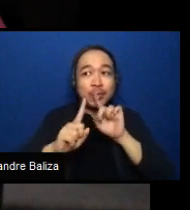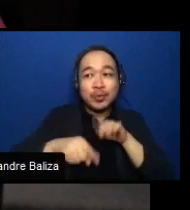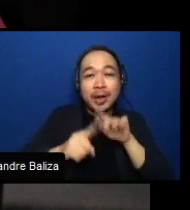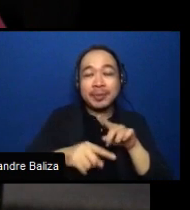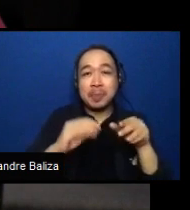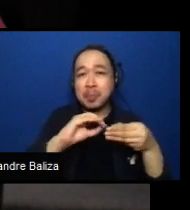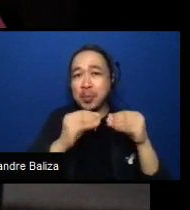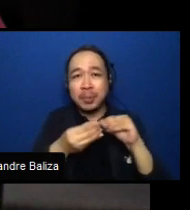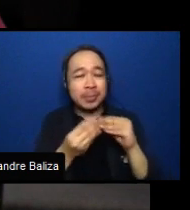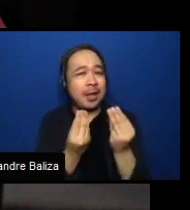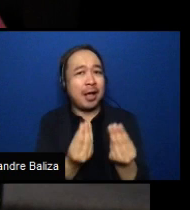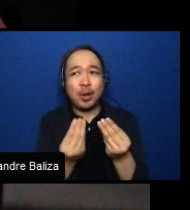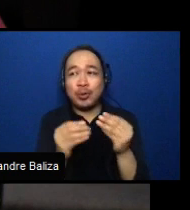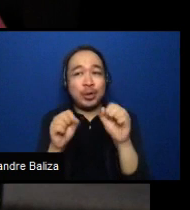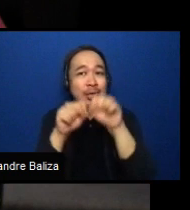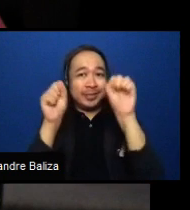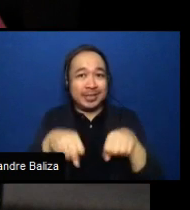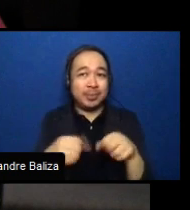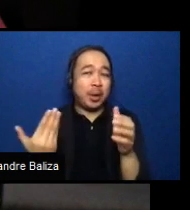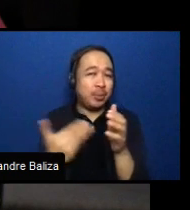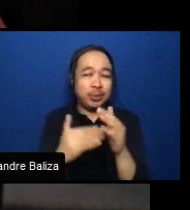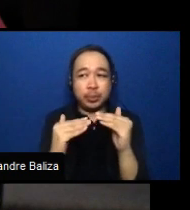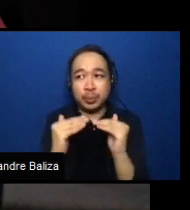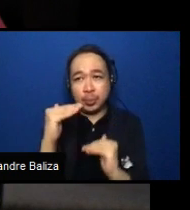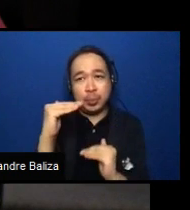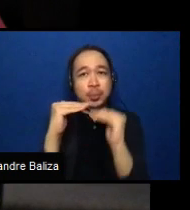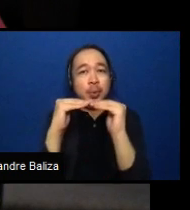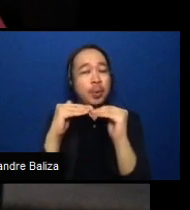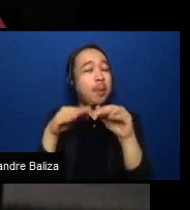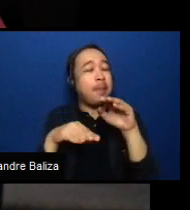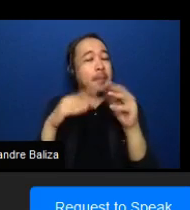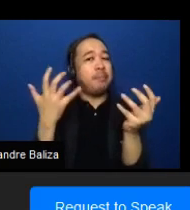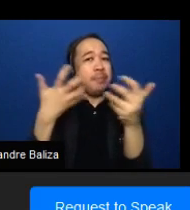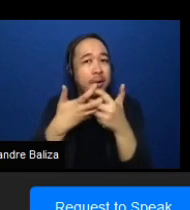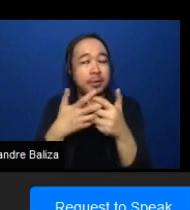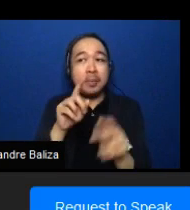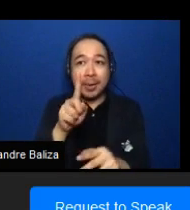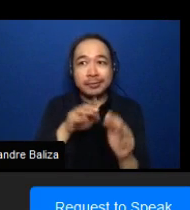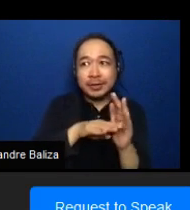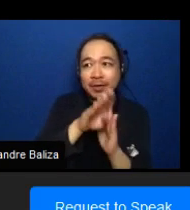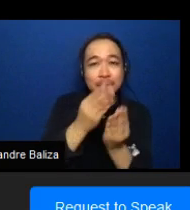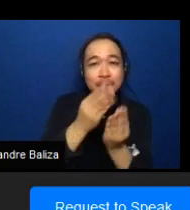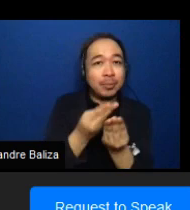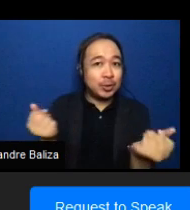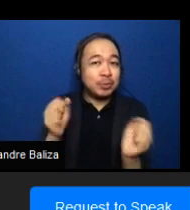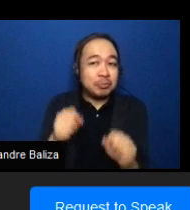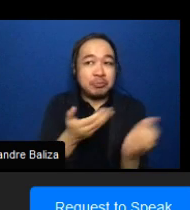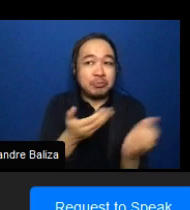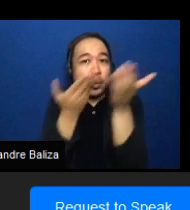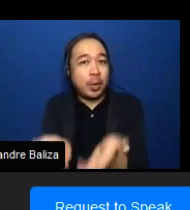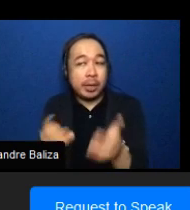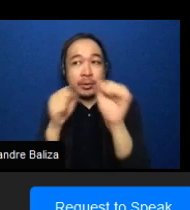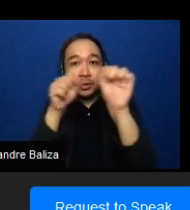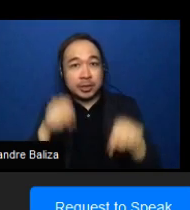bringing the system back into balance, but takes the opportunity to develop solutions that brings a system capable of dealing